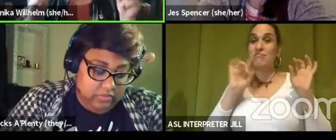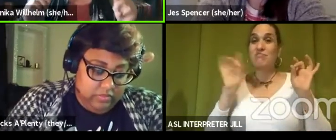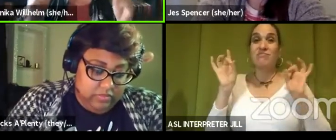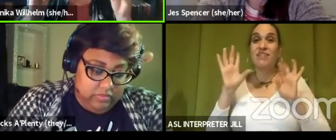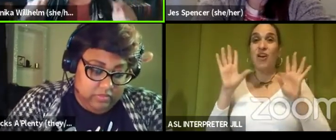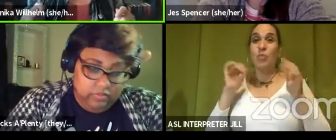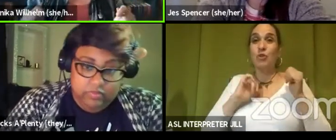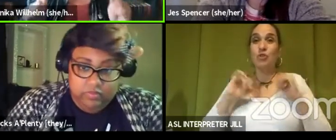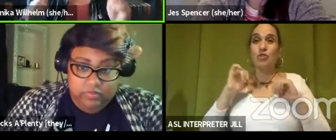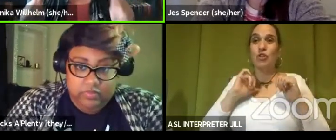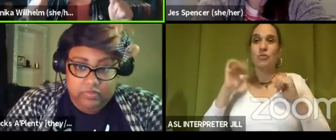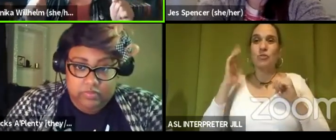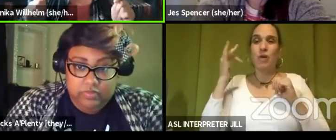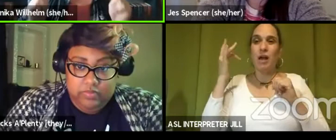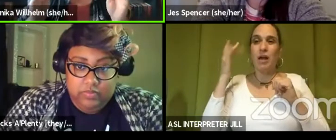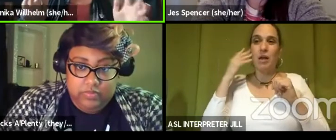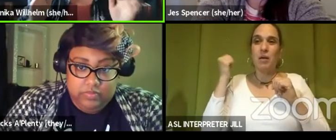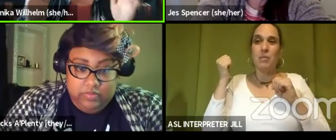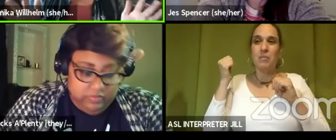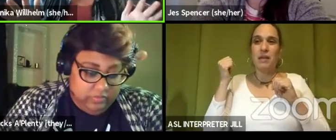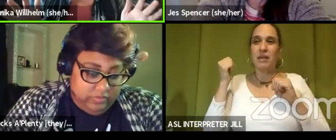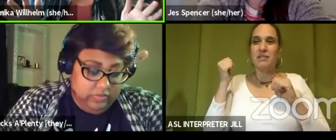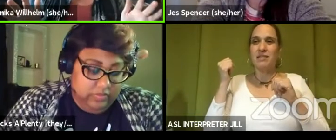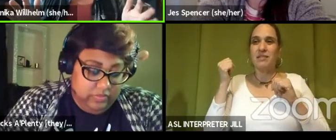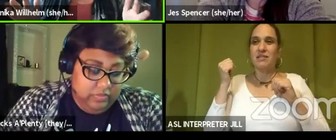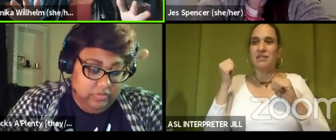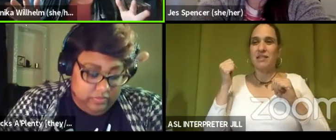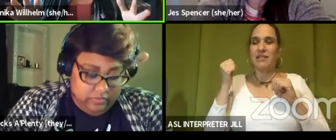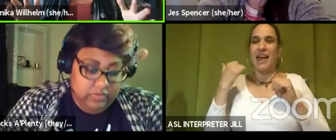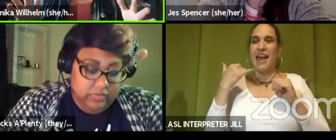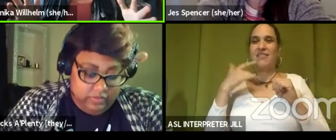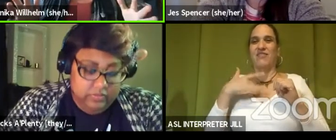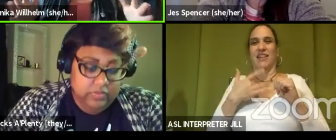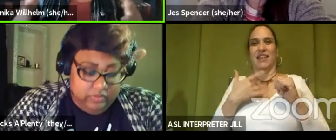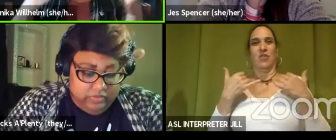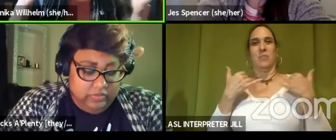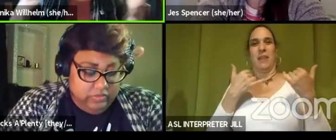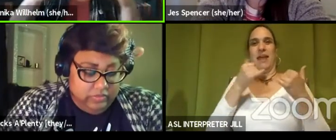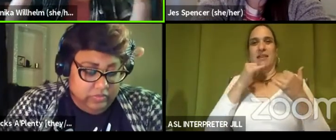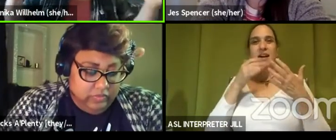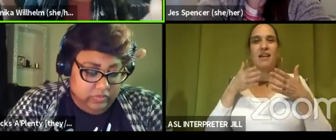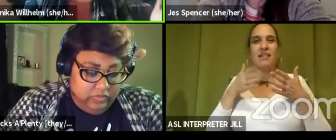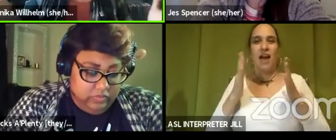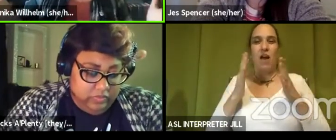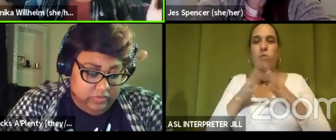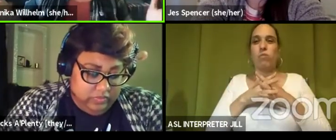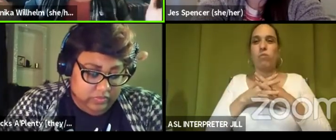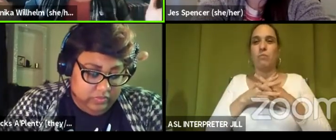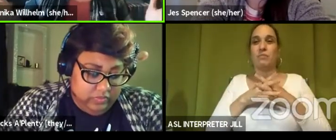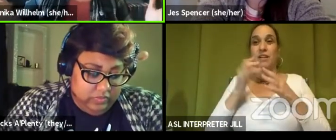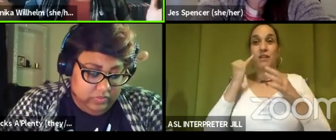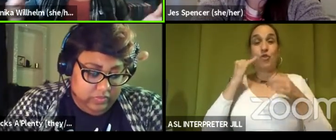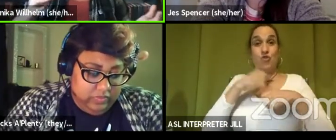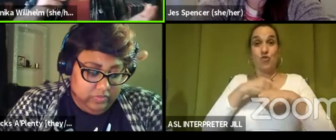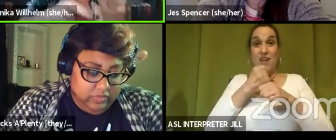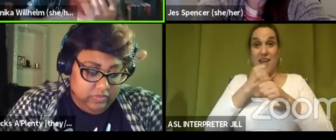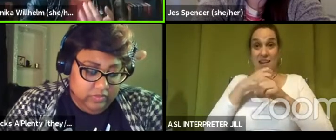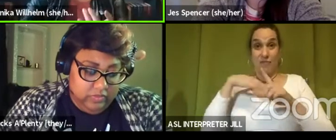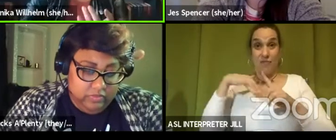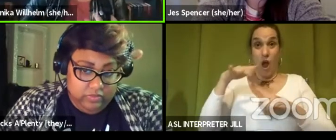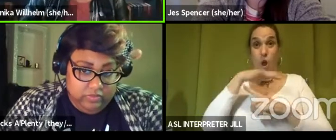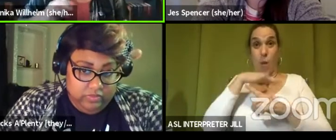is this like sense of play that isn't as allowed. So like if you're creating an environment, whether it's